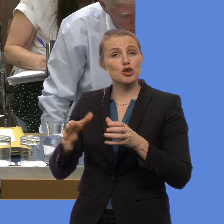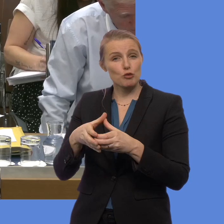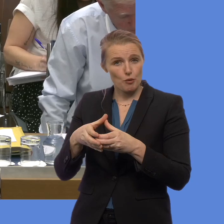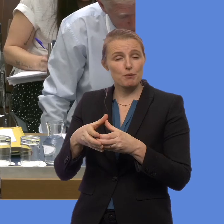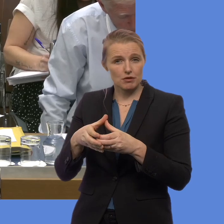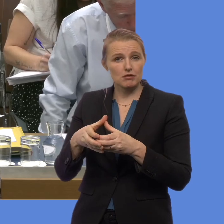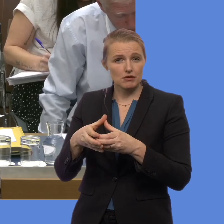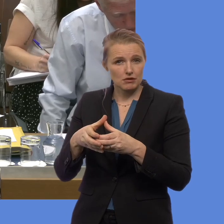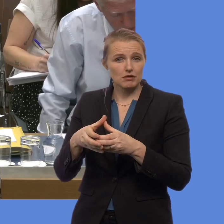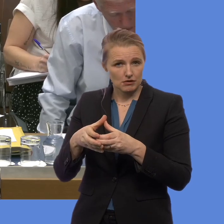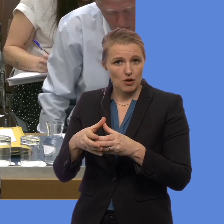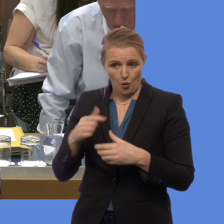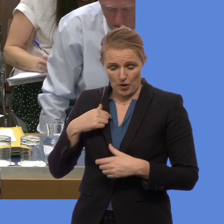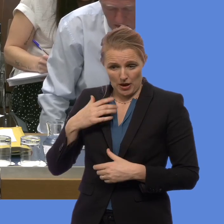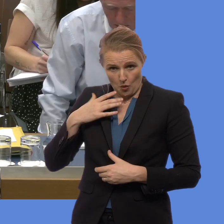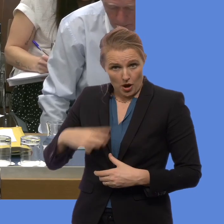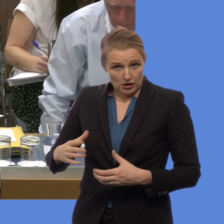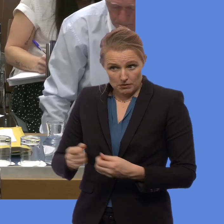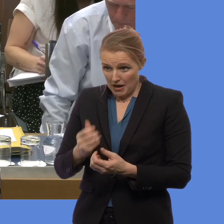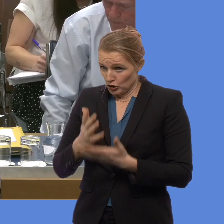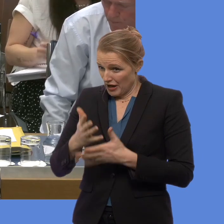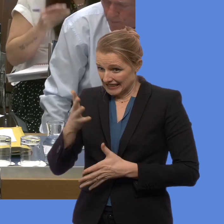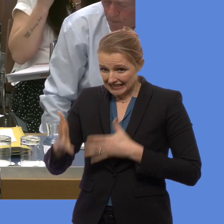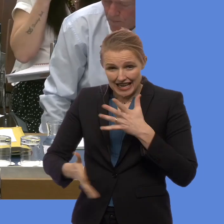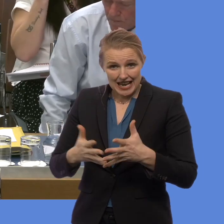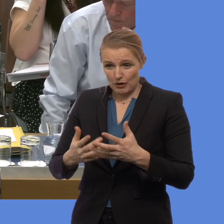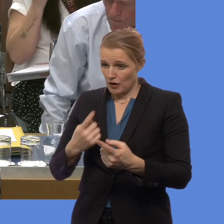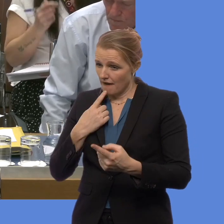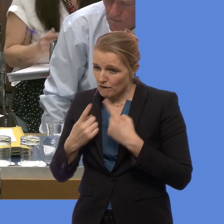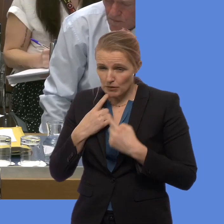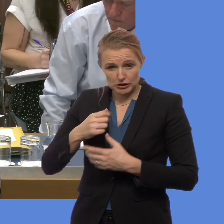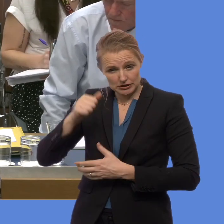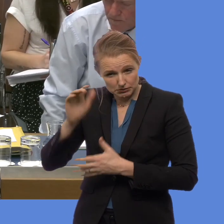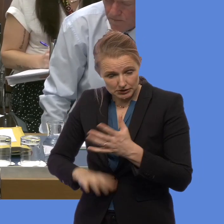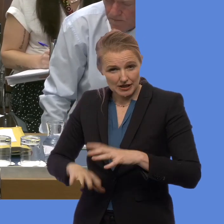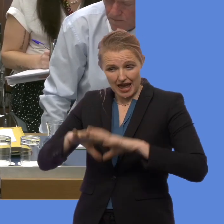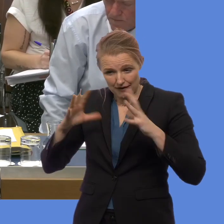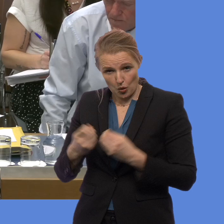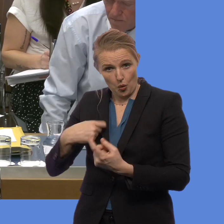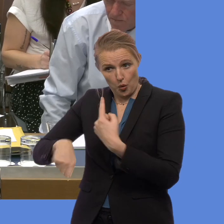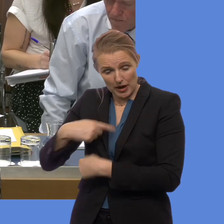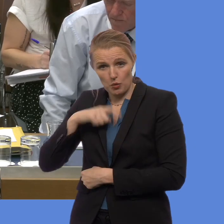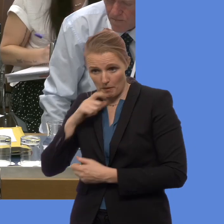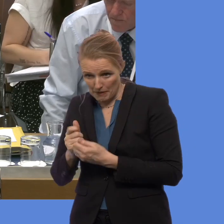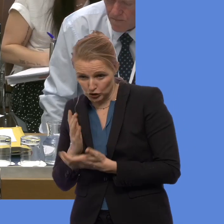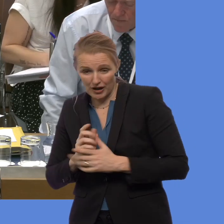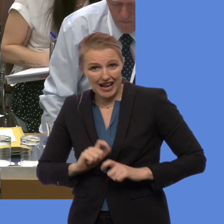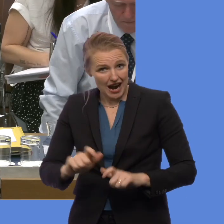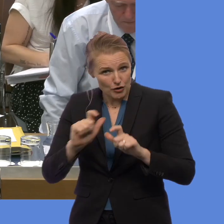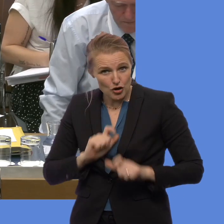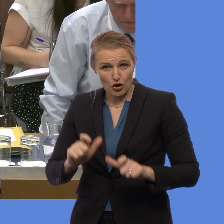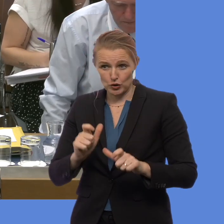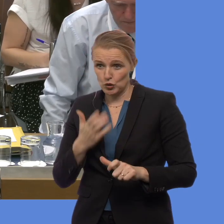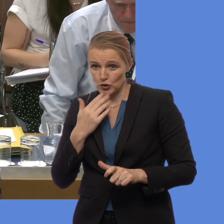years of experience and expertise in the sign language field, as well as its resources, and will expect and encourage other stakeholders to continue to